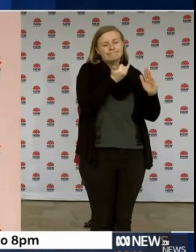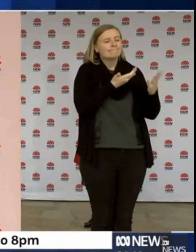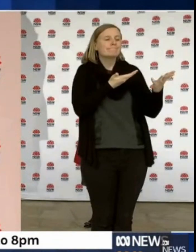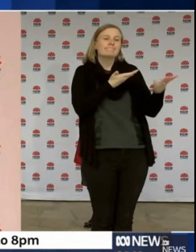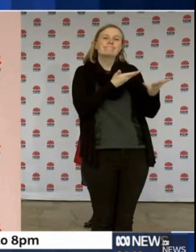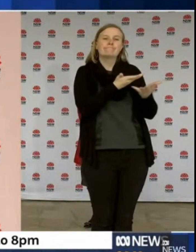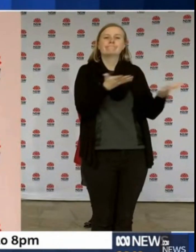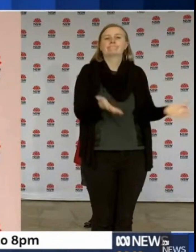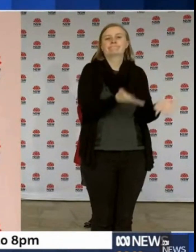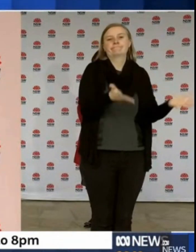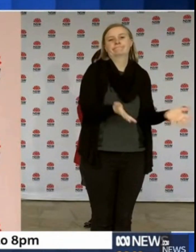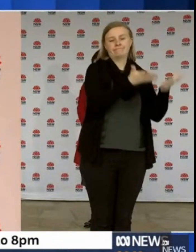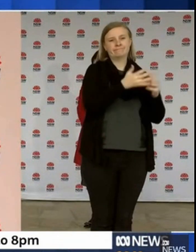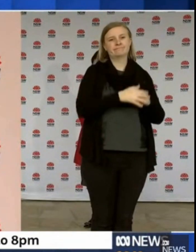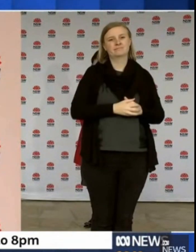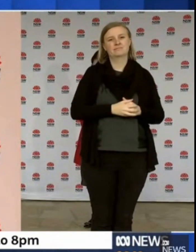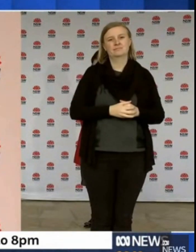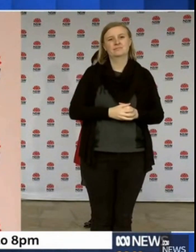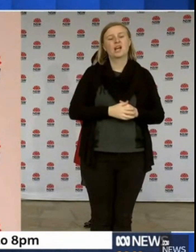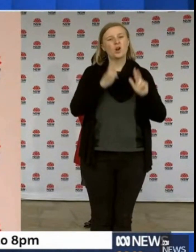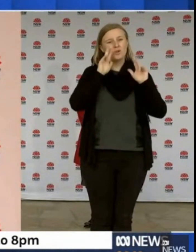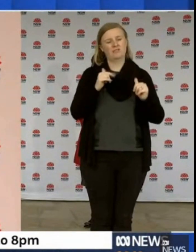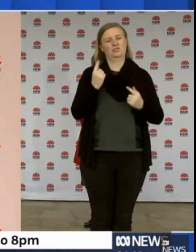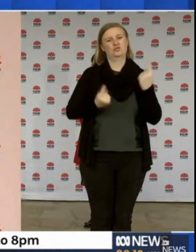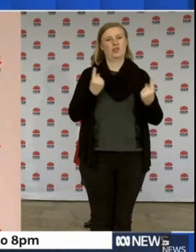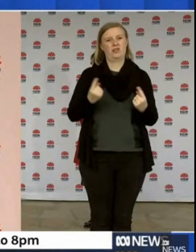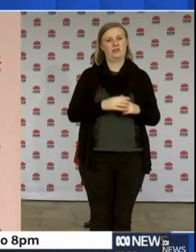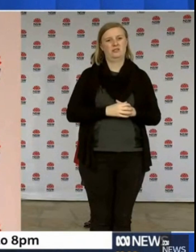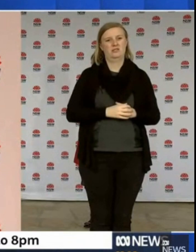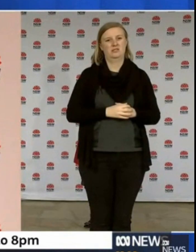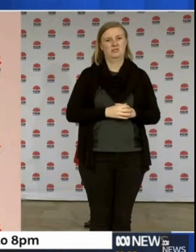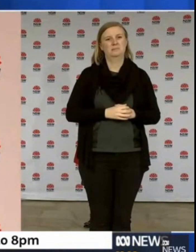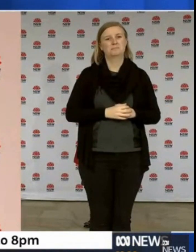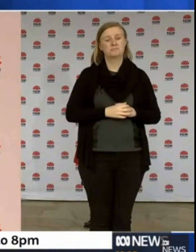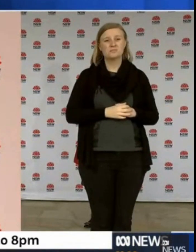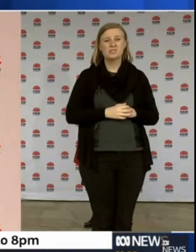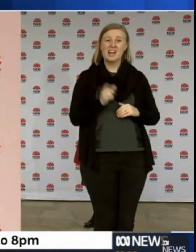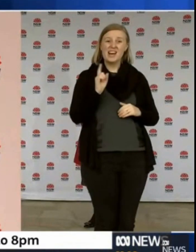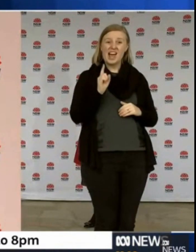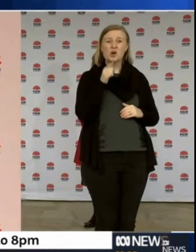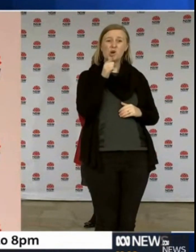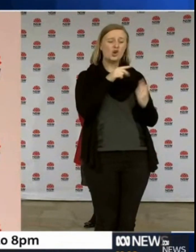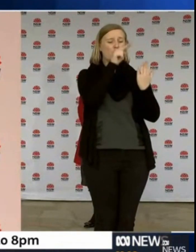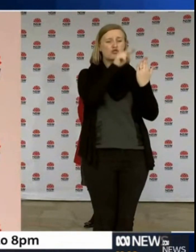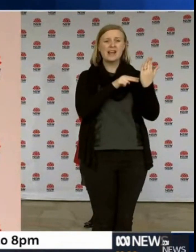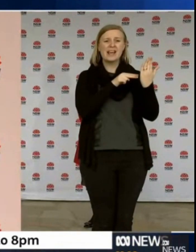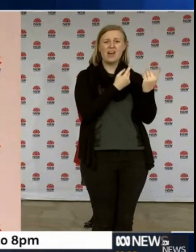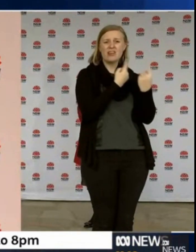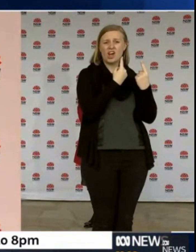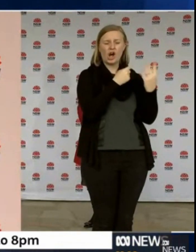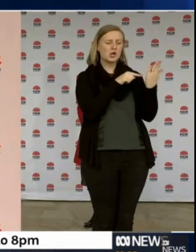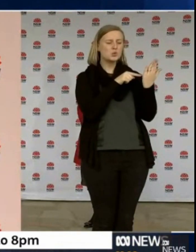please, this is not a time to think, oh, the health guideline says this means I can do